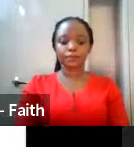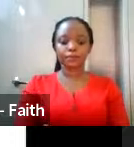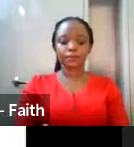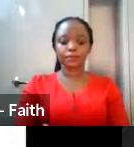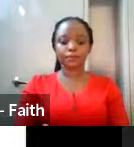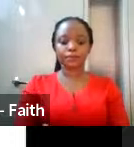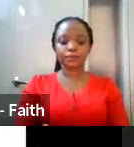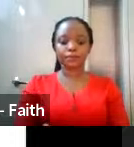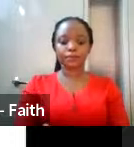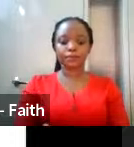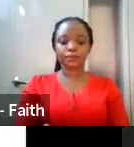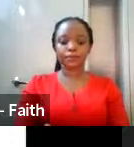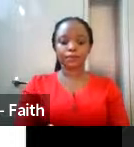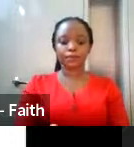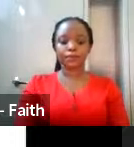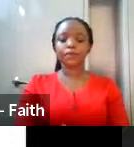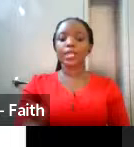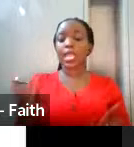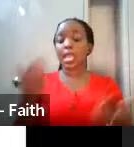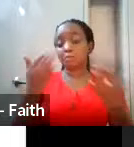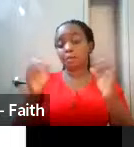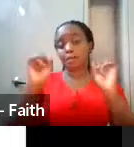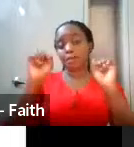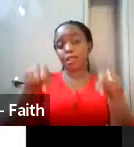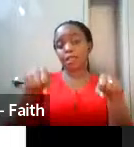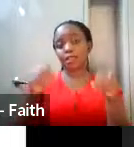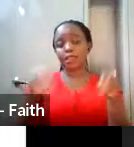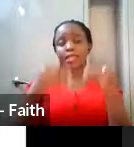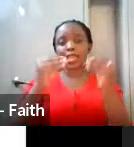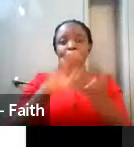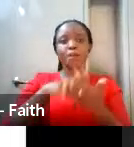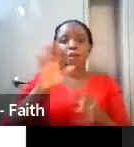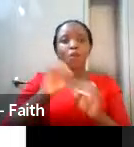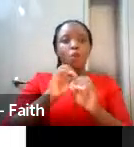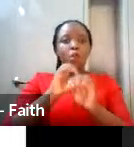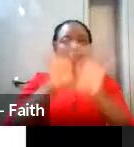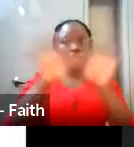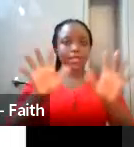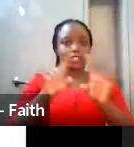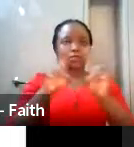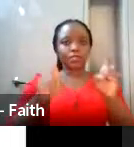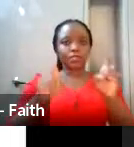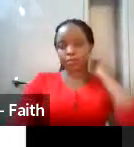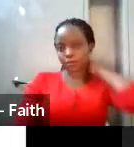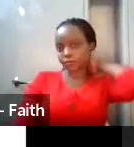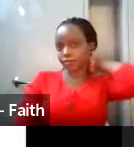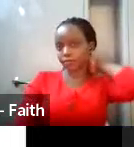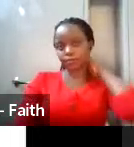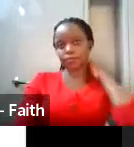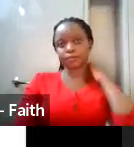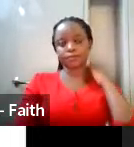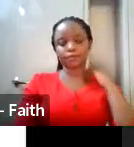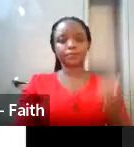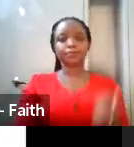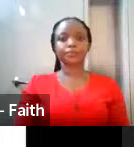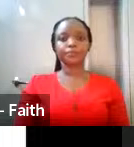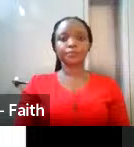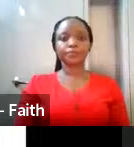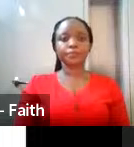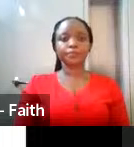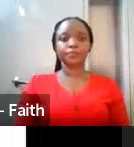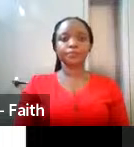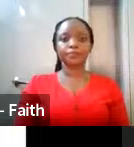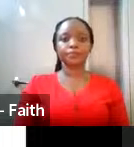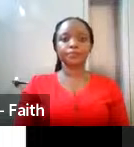That was all, but maybe he can give further clarity on the question Okay, in case he's not yes. fully answered.